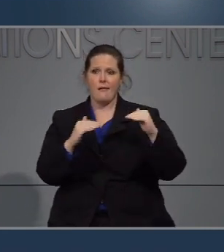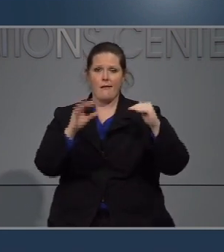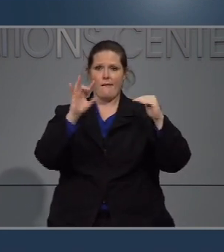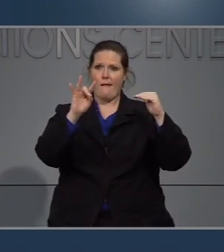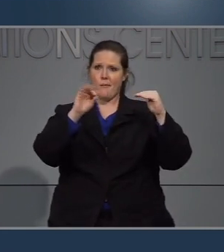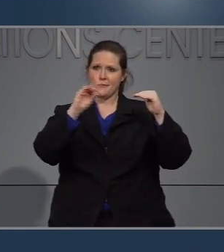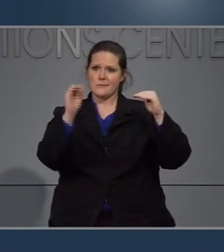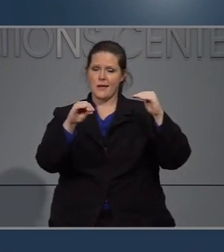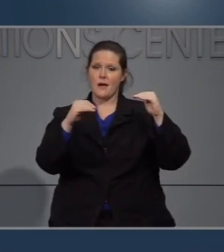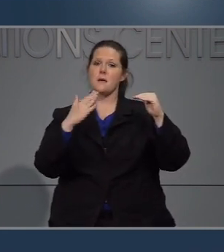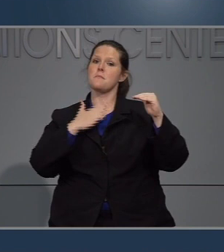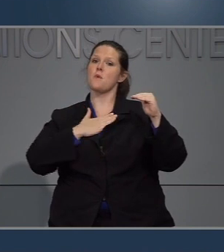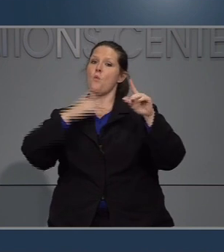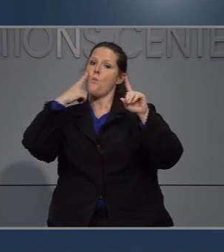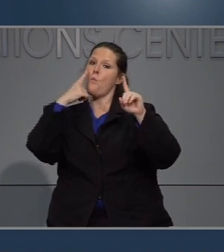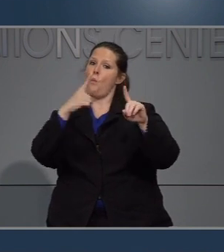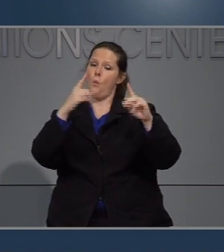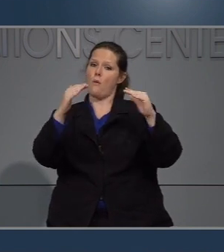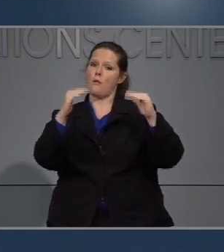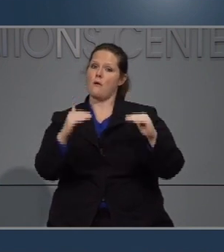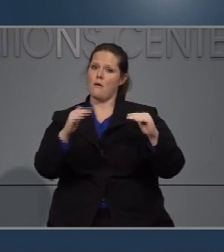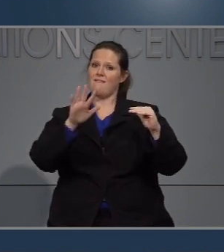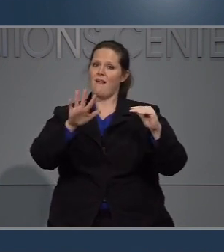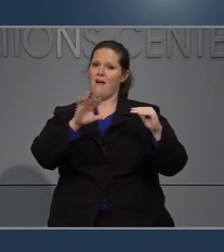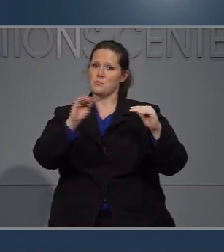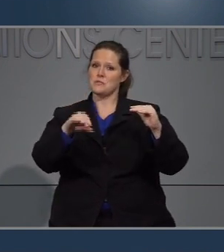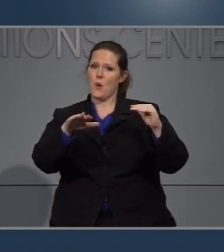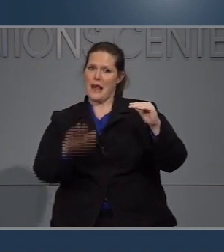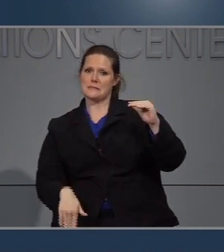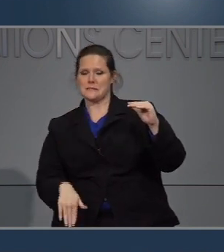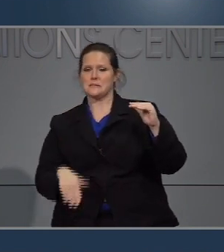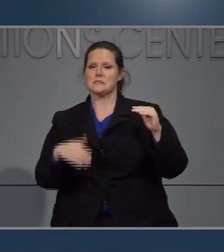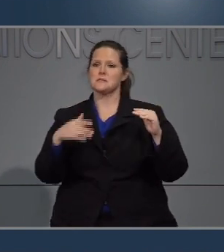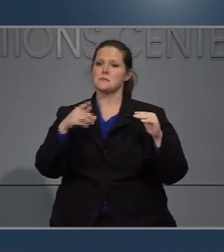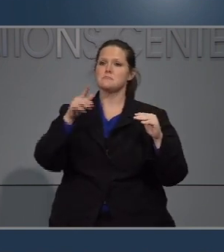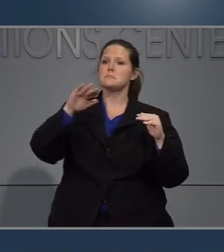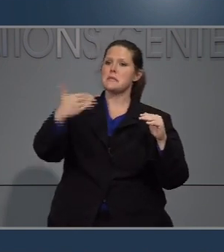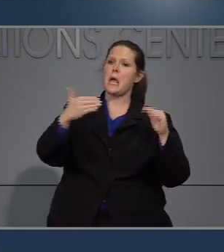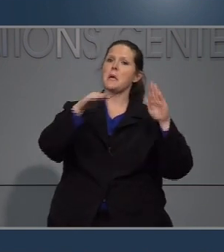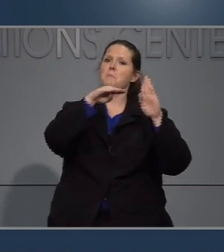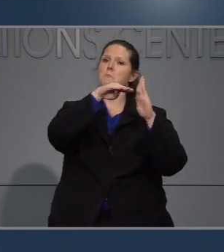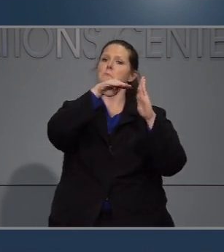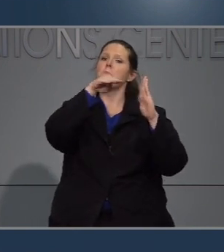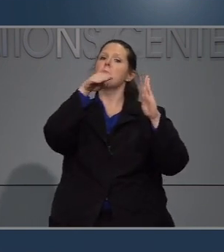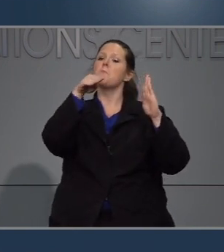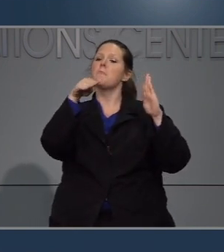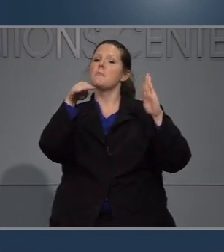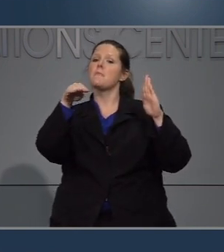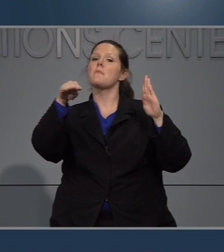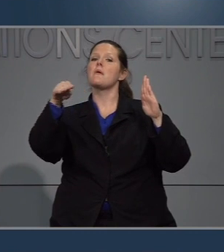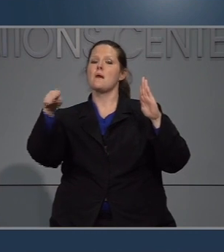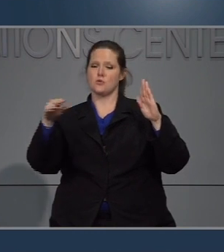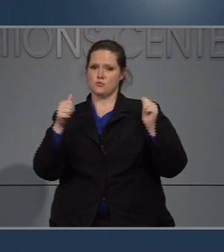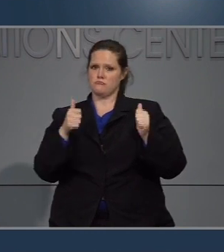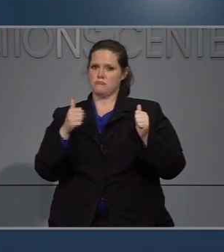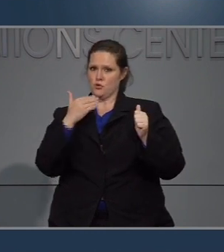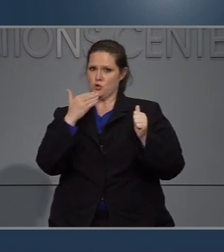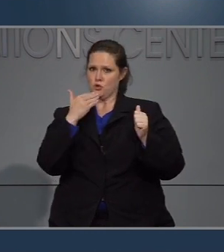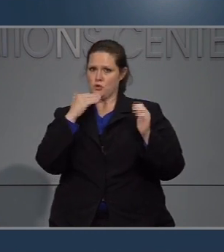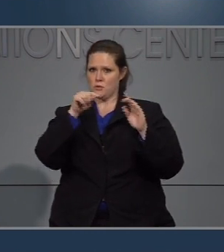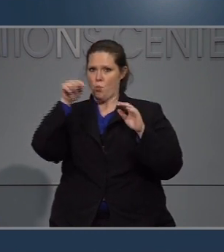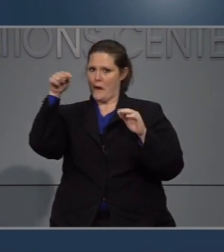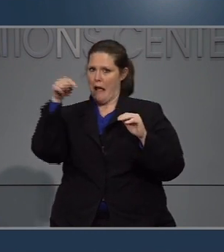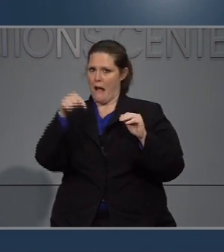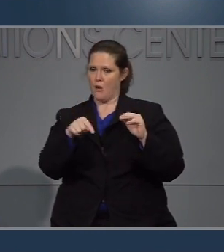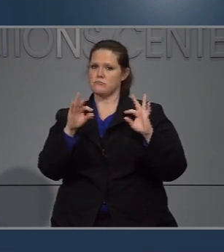to 5% or less, it appears headed in the right direction. The next metric